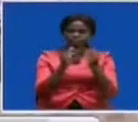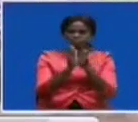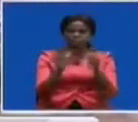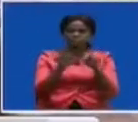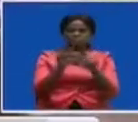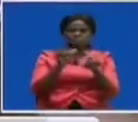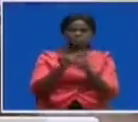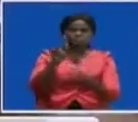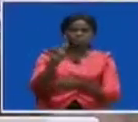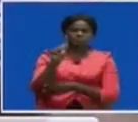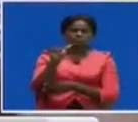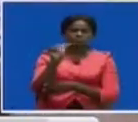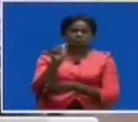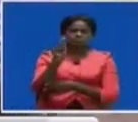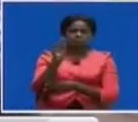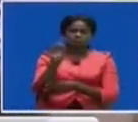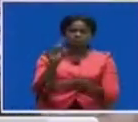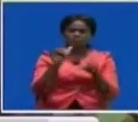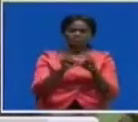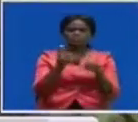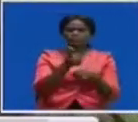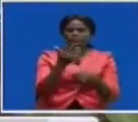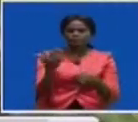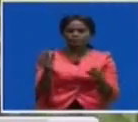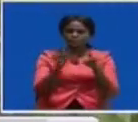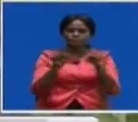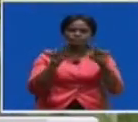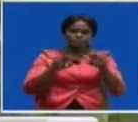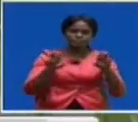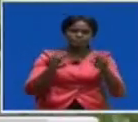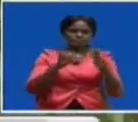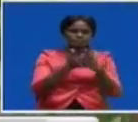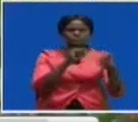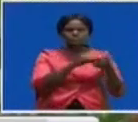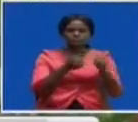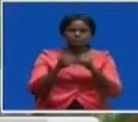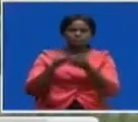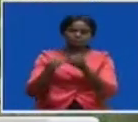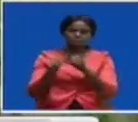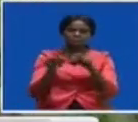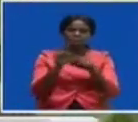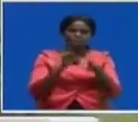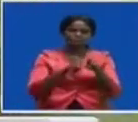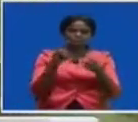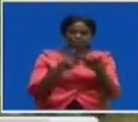in Kalabo district to, among other things, check on the effects of the dry spell that had